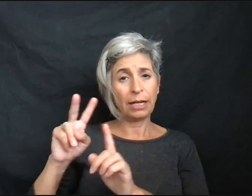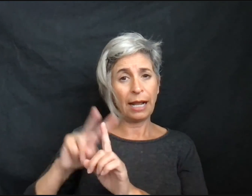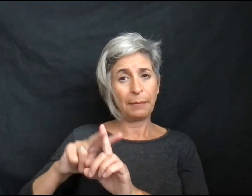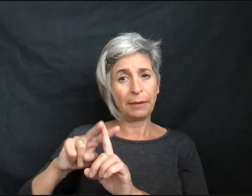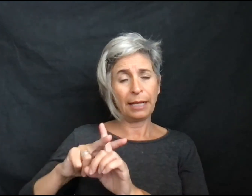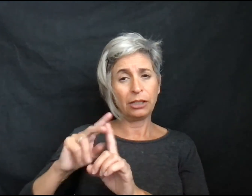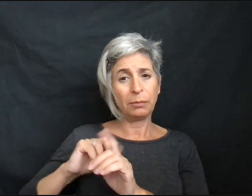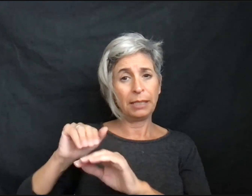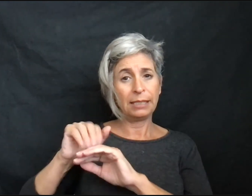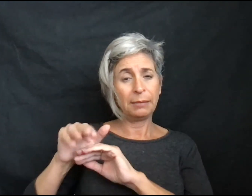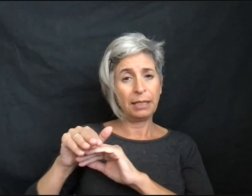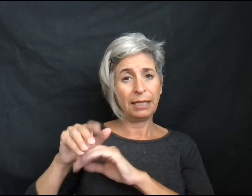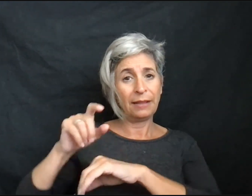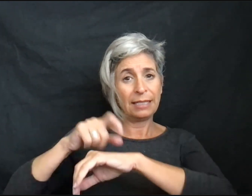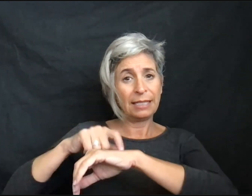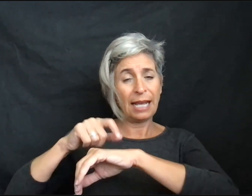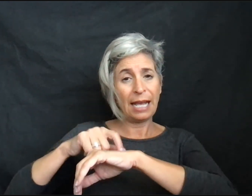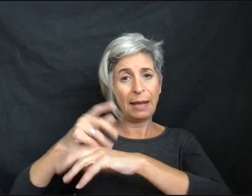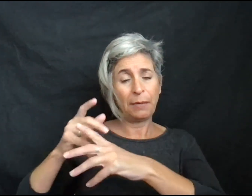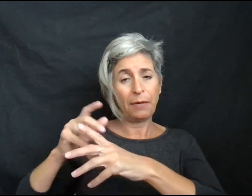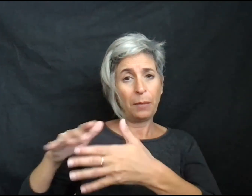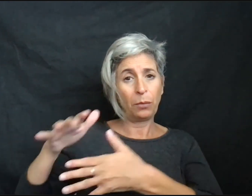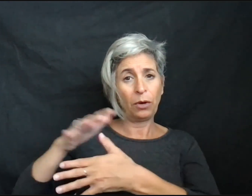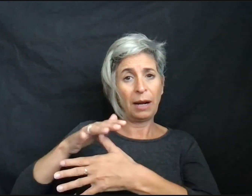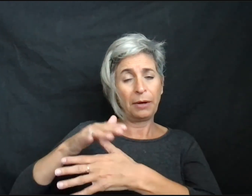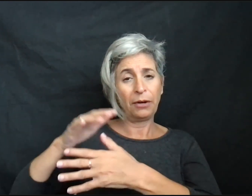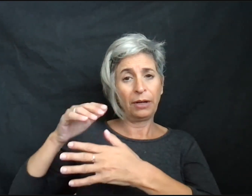be submitted at the time of the primary application.